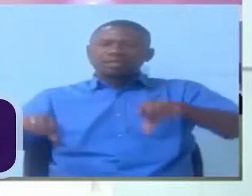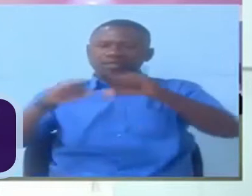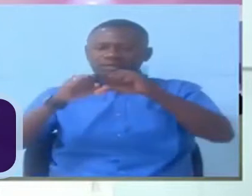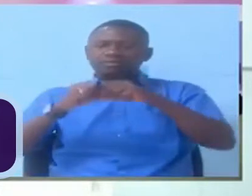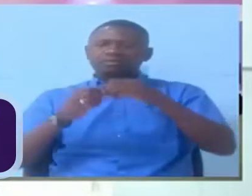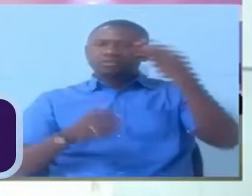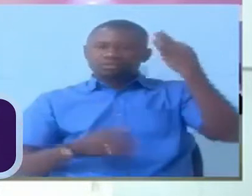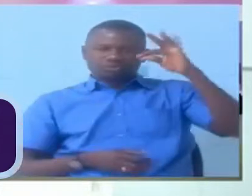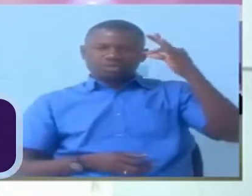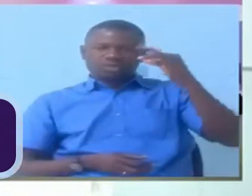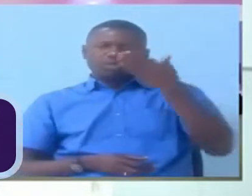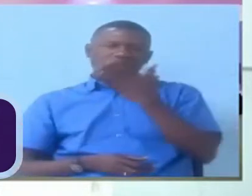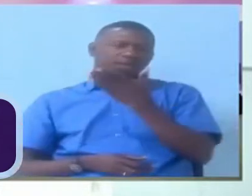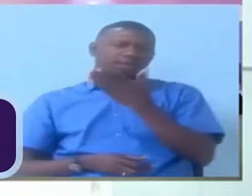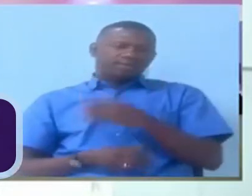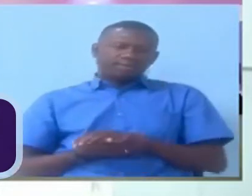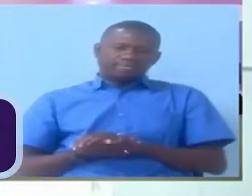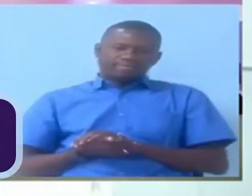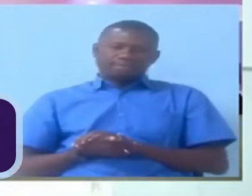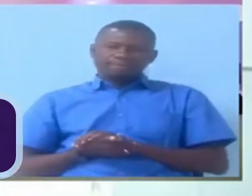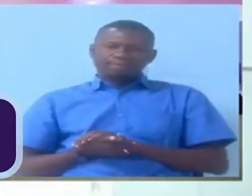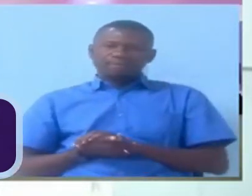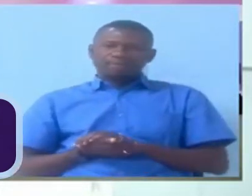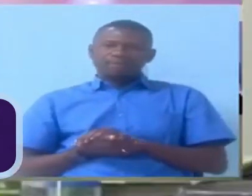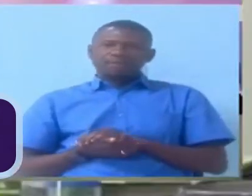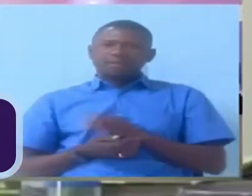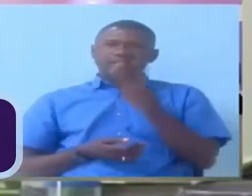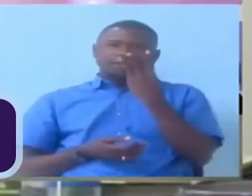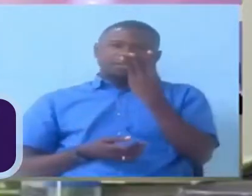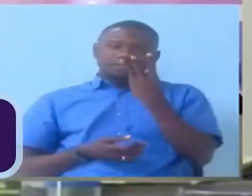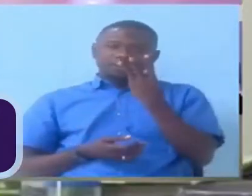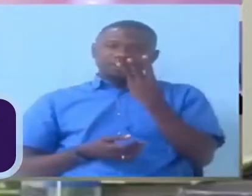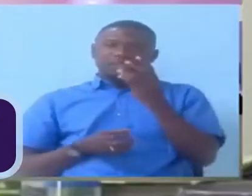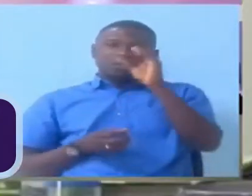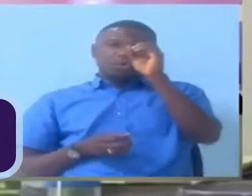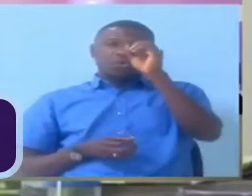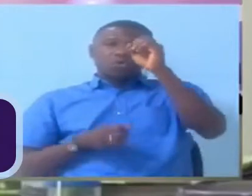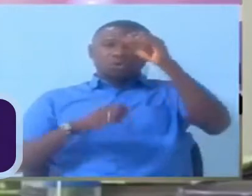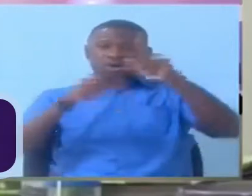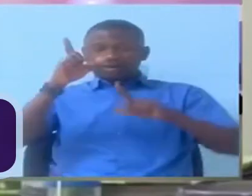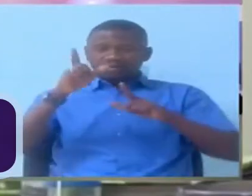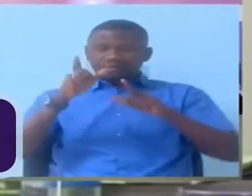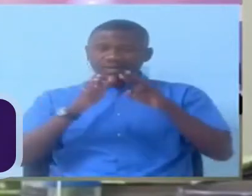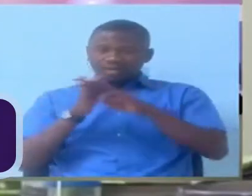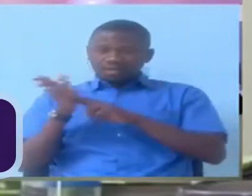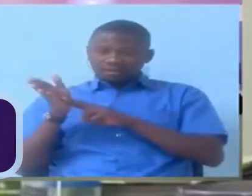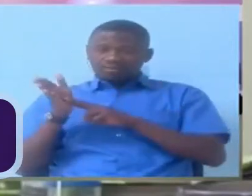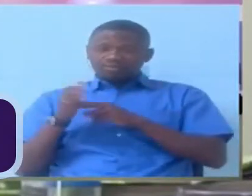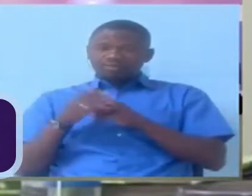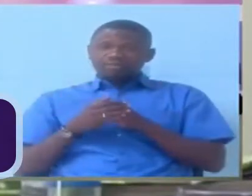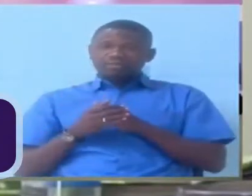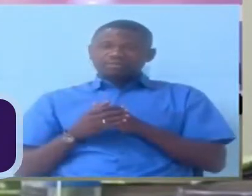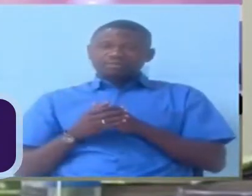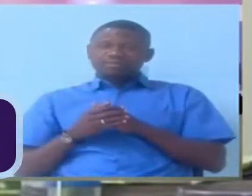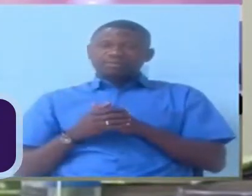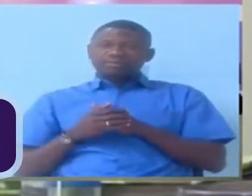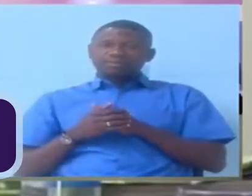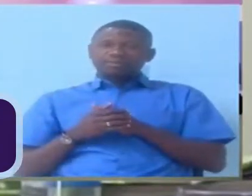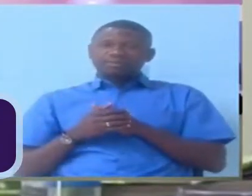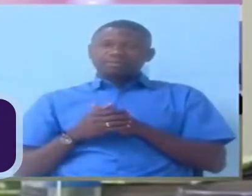I did it privately. Wala mnyintinda mantra nying karambum baldo de ngakarango ke mfayenne. And tell us about it. Afanya ba